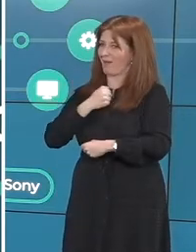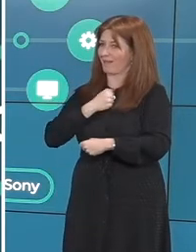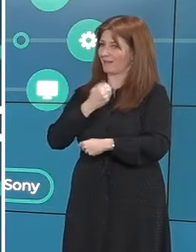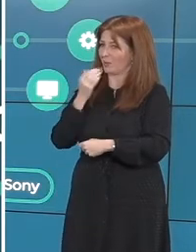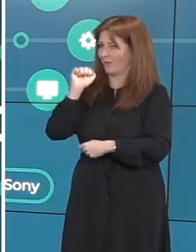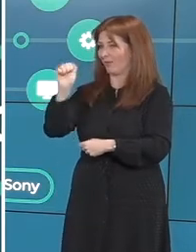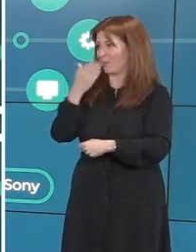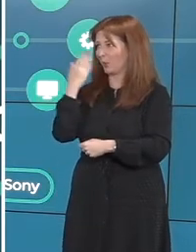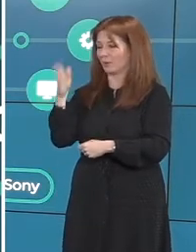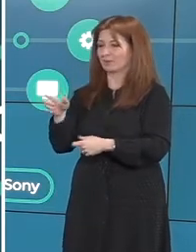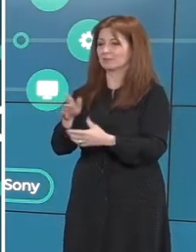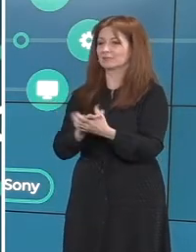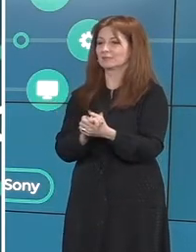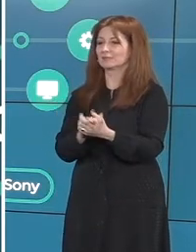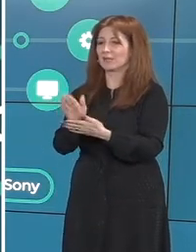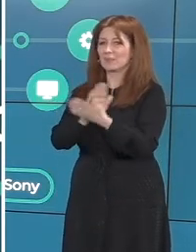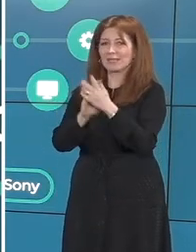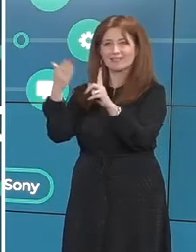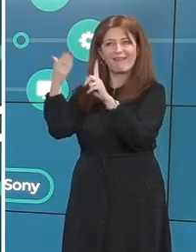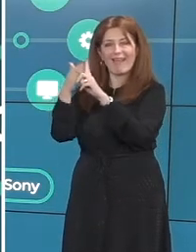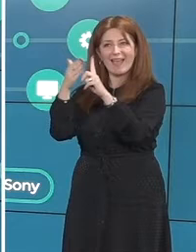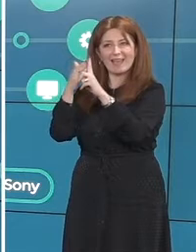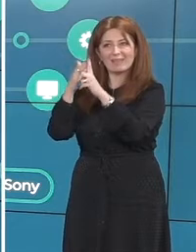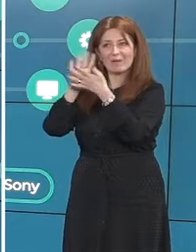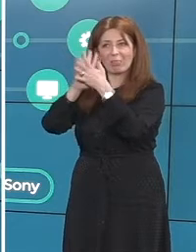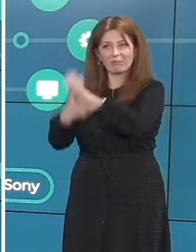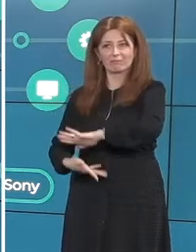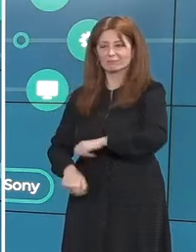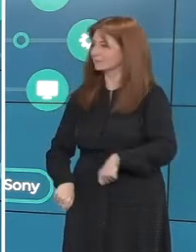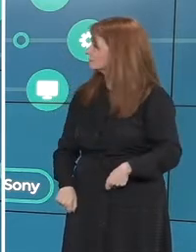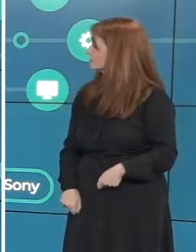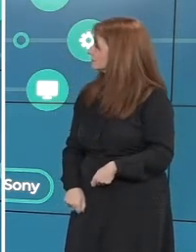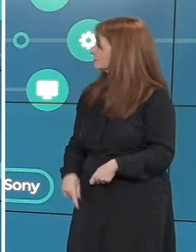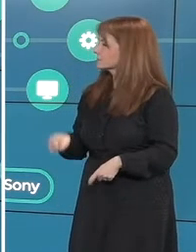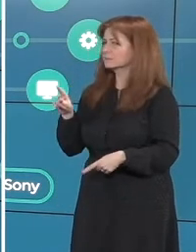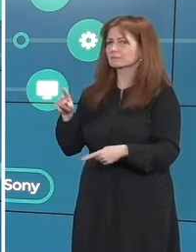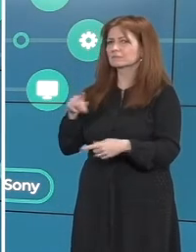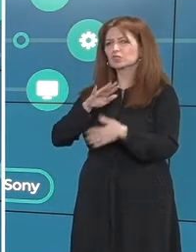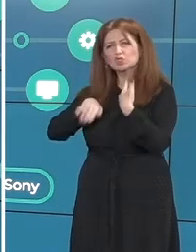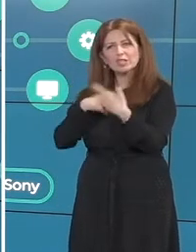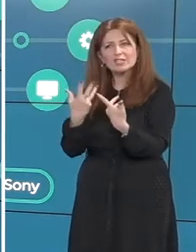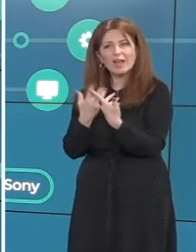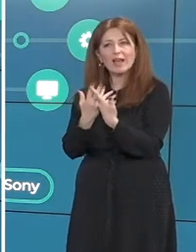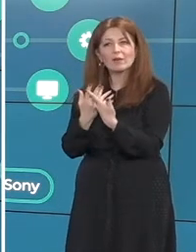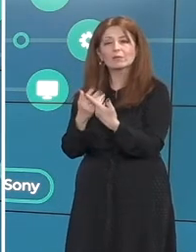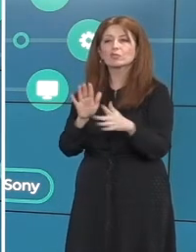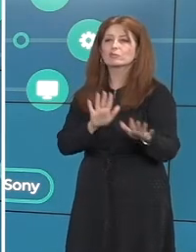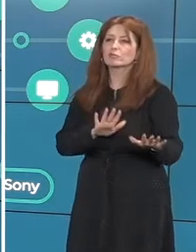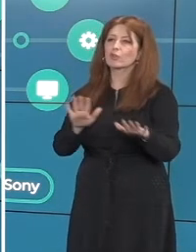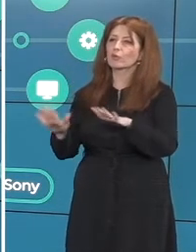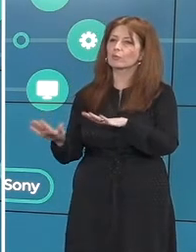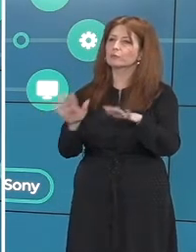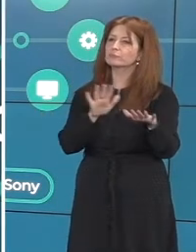it hurts the mission if you do that. So what'd you do to change that? Slow down. Slow down. Slow down, and build up